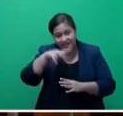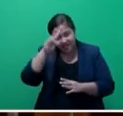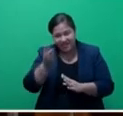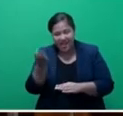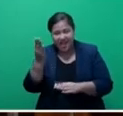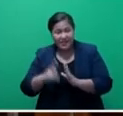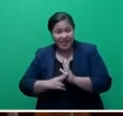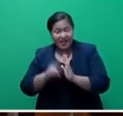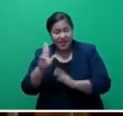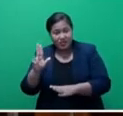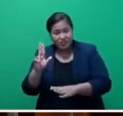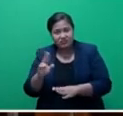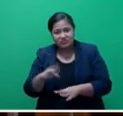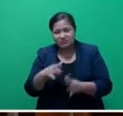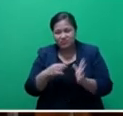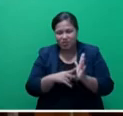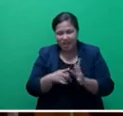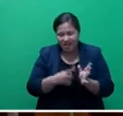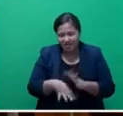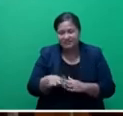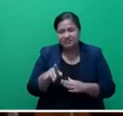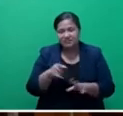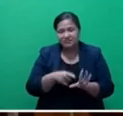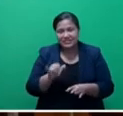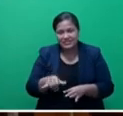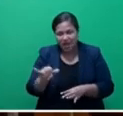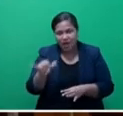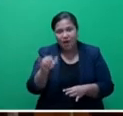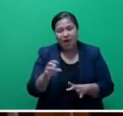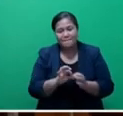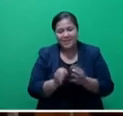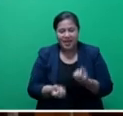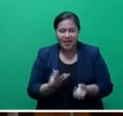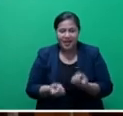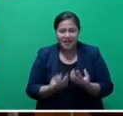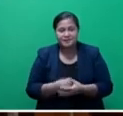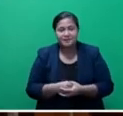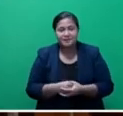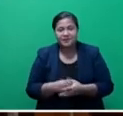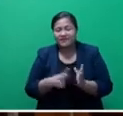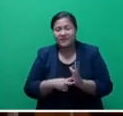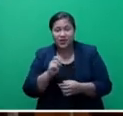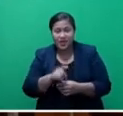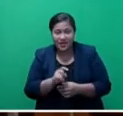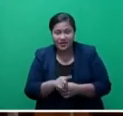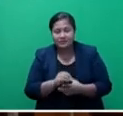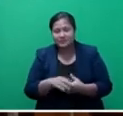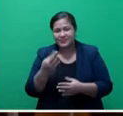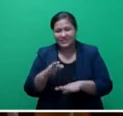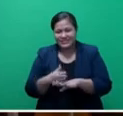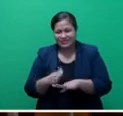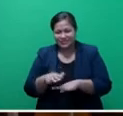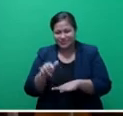Yasa, Samoala, Yasawa, Northeast Vanuatu, and Benga, Yanuda, and Vatulele. Mr. Speaker, so the newly introduced 10th